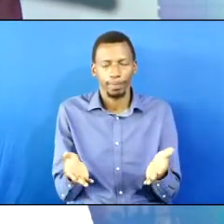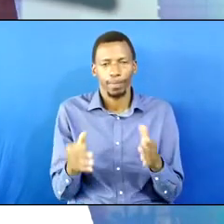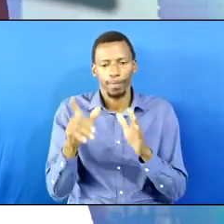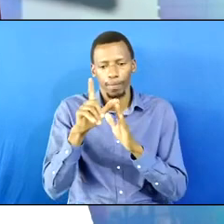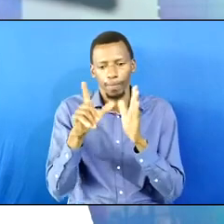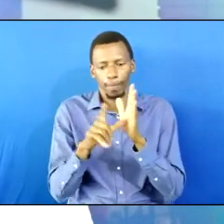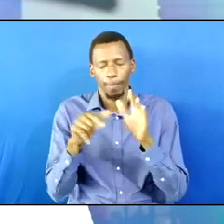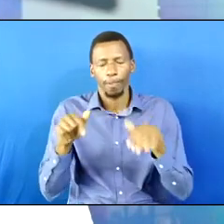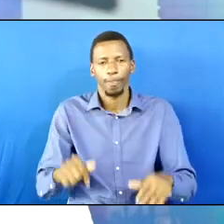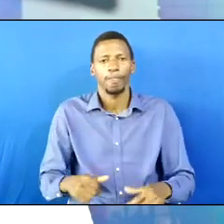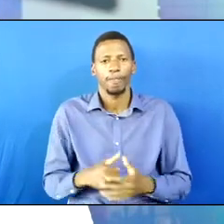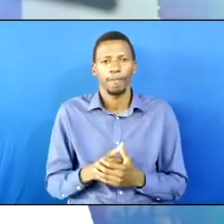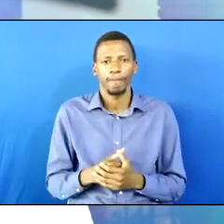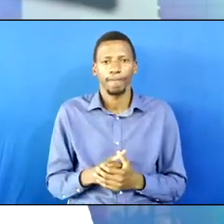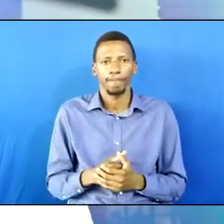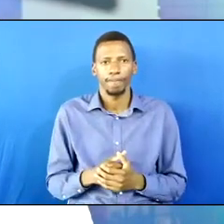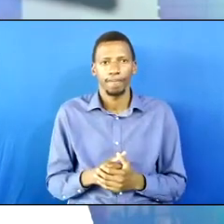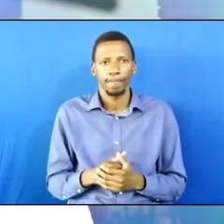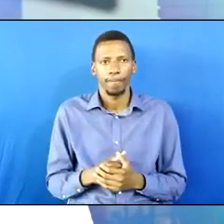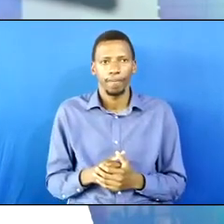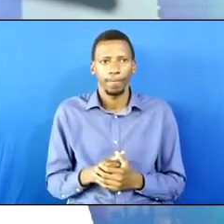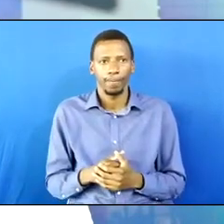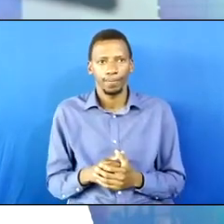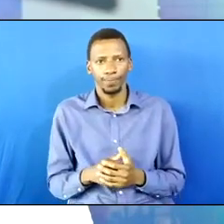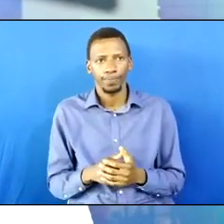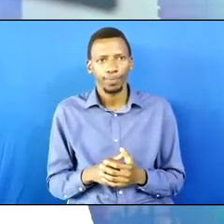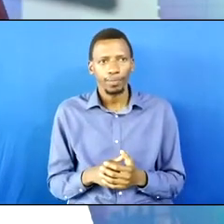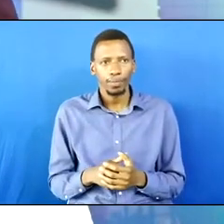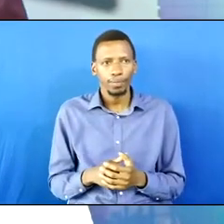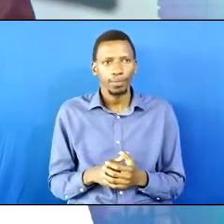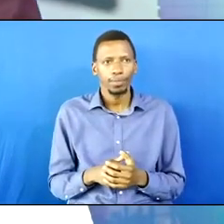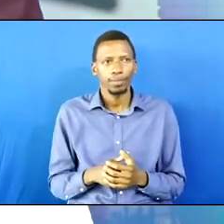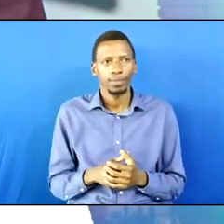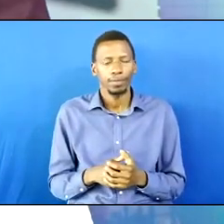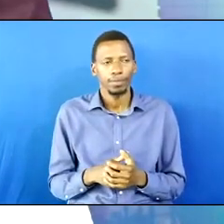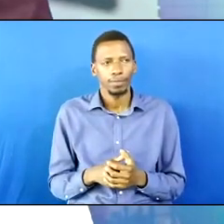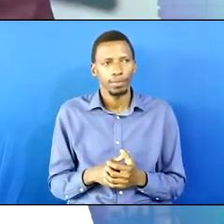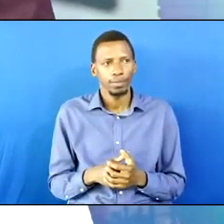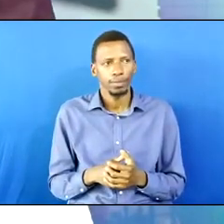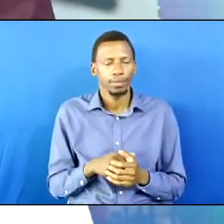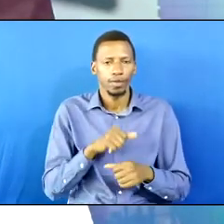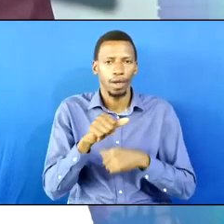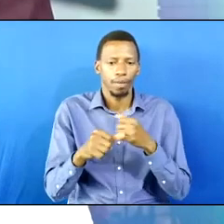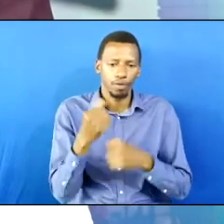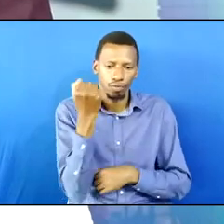of our lesson of the day. And this one is about betrayal.